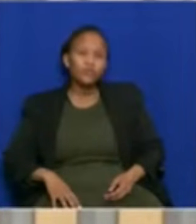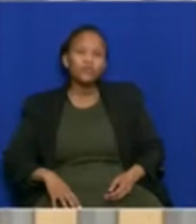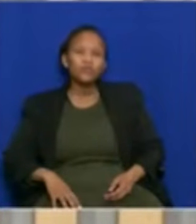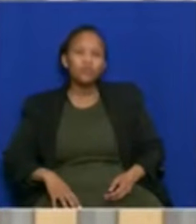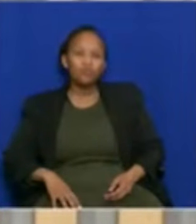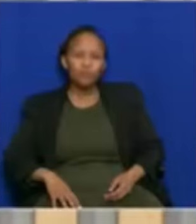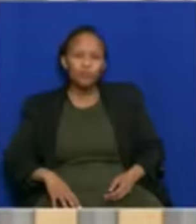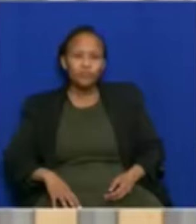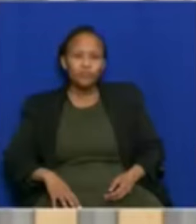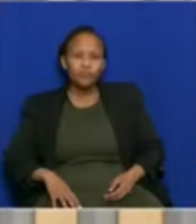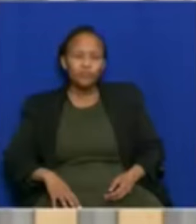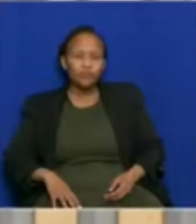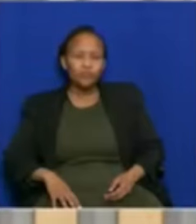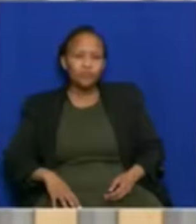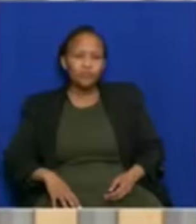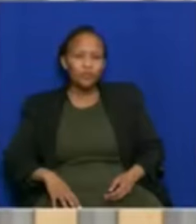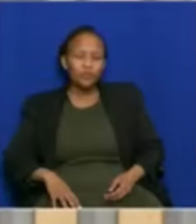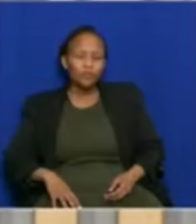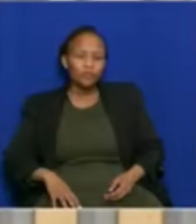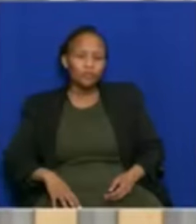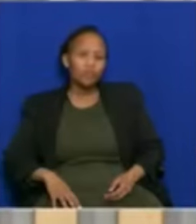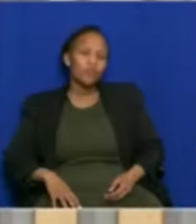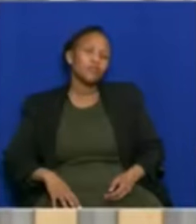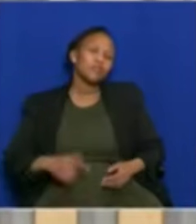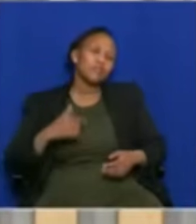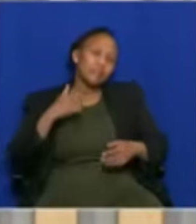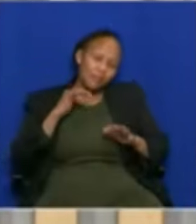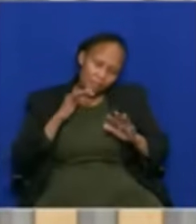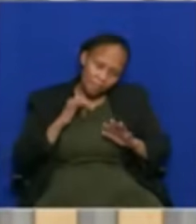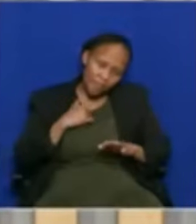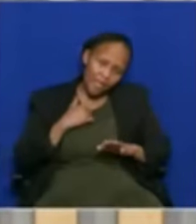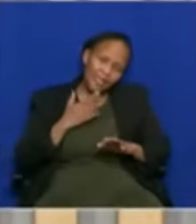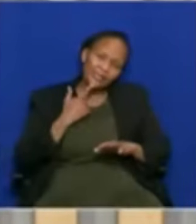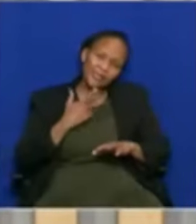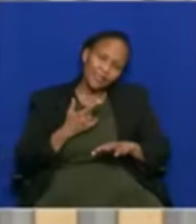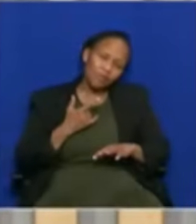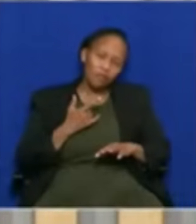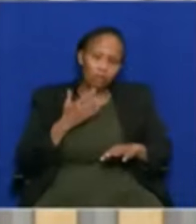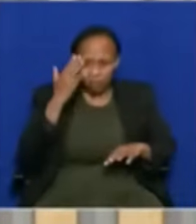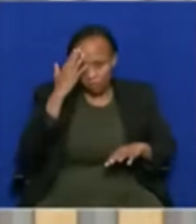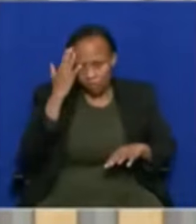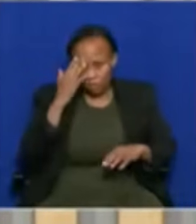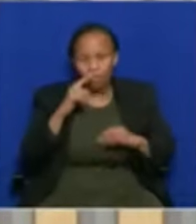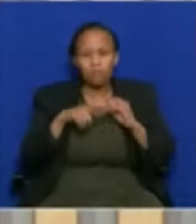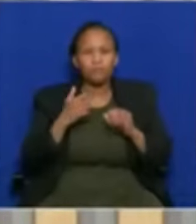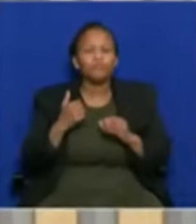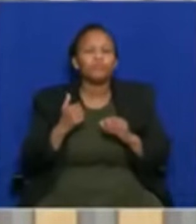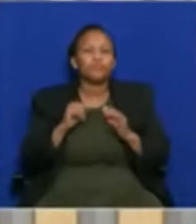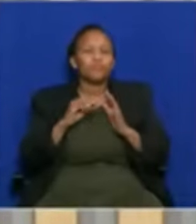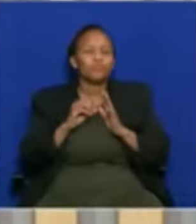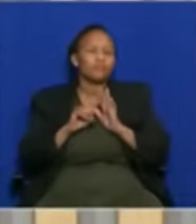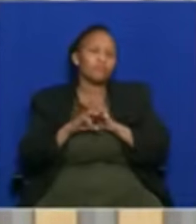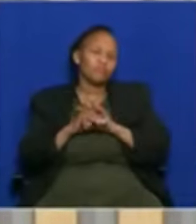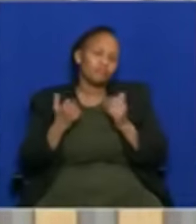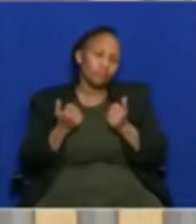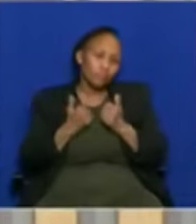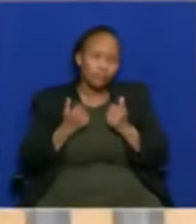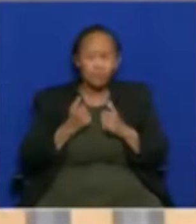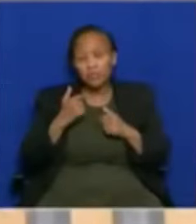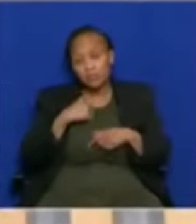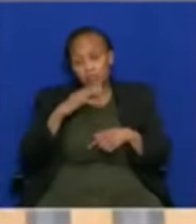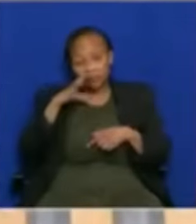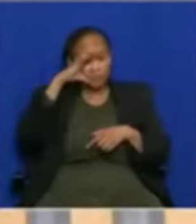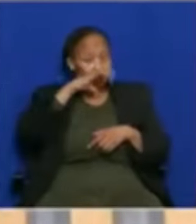Like I said, I've already known about the post. But you had insight into his, I assume. I mean, you had already taken